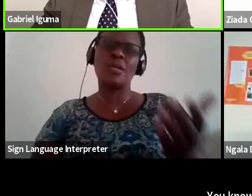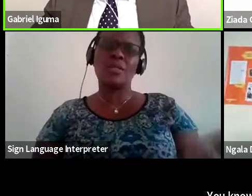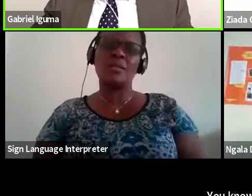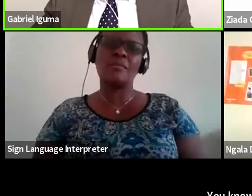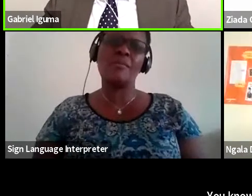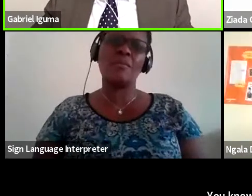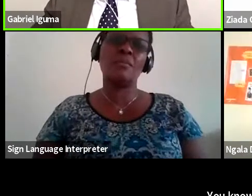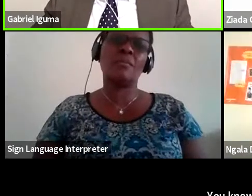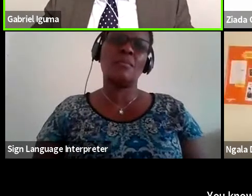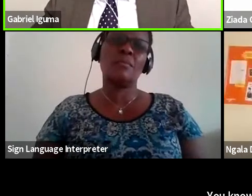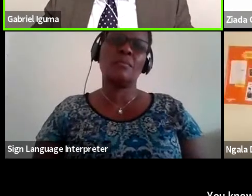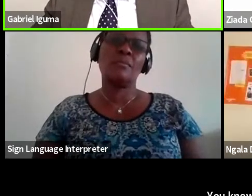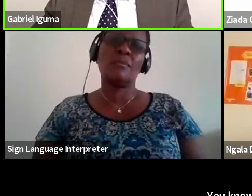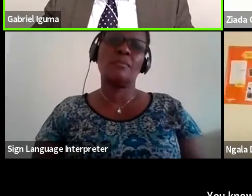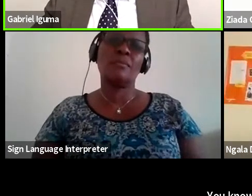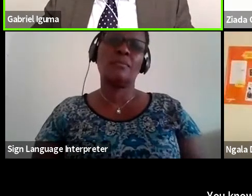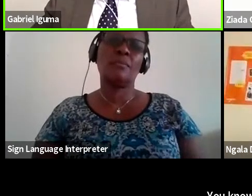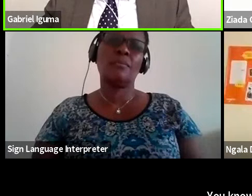personal,